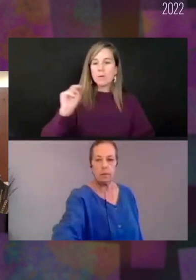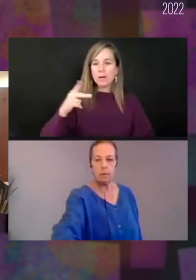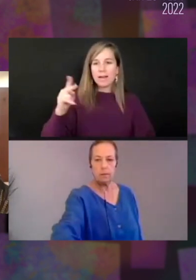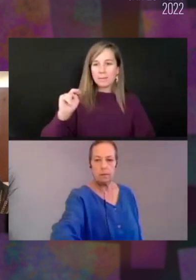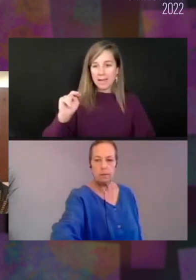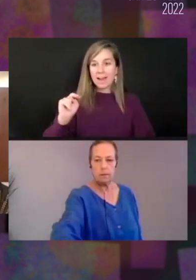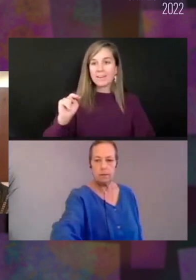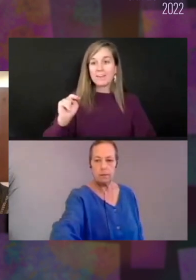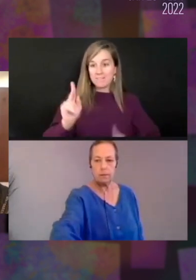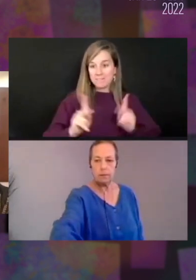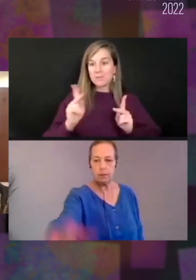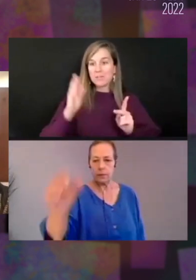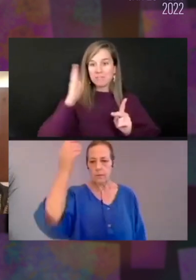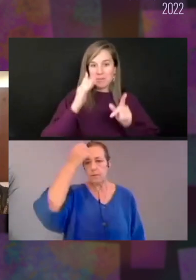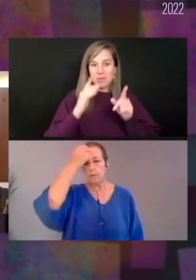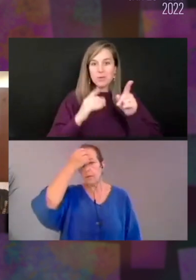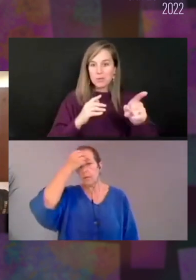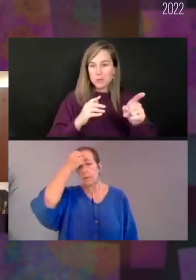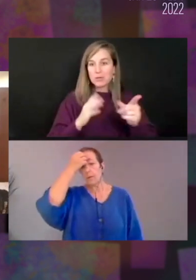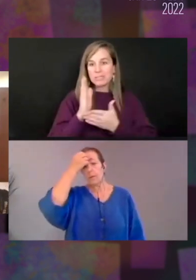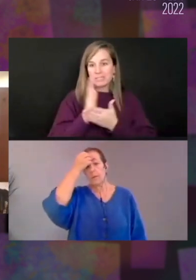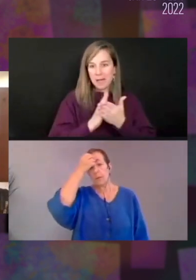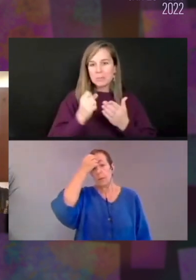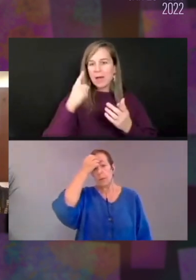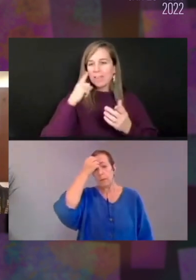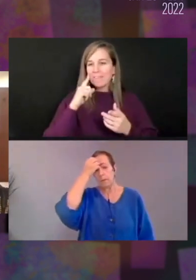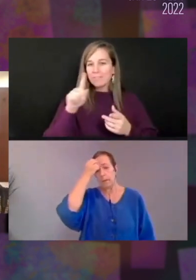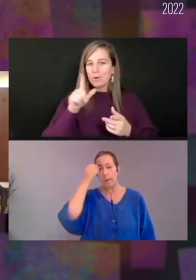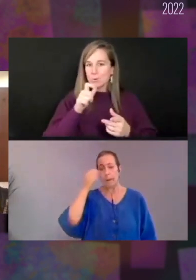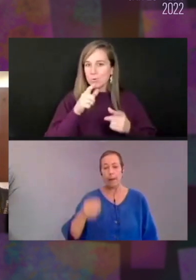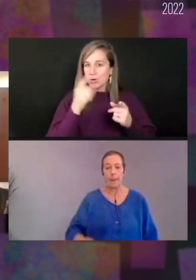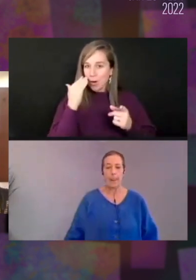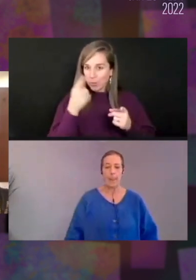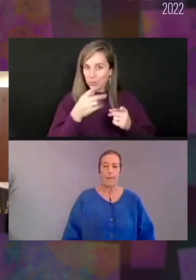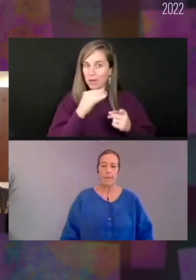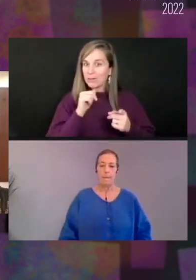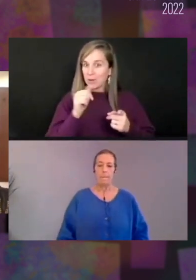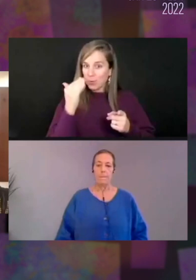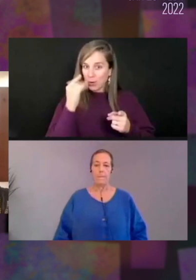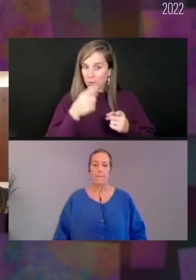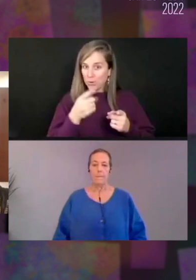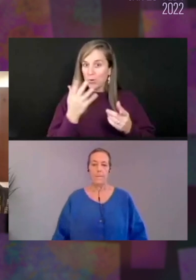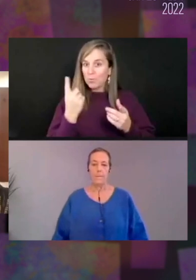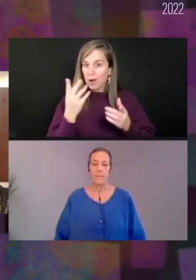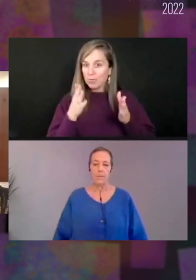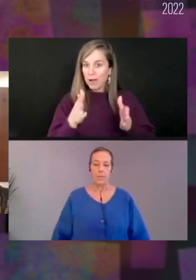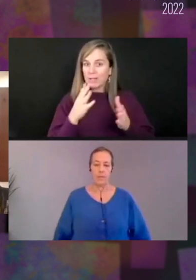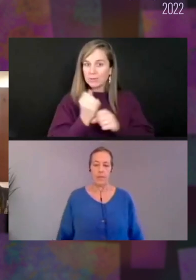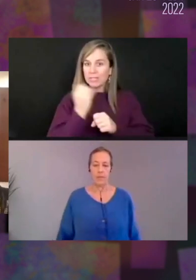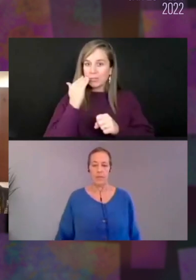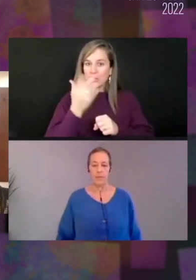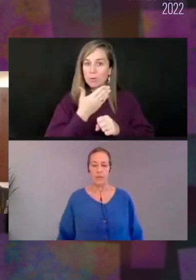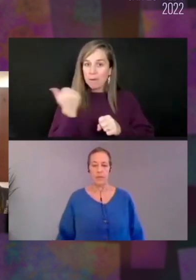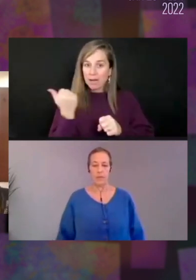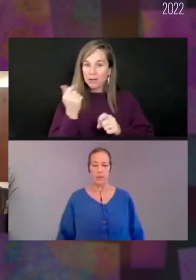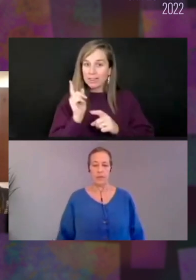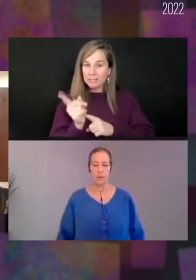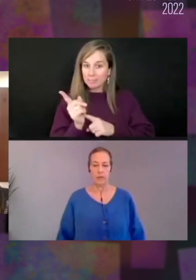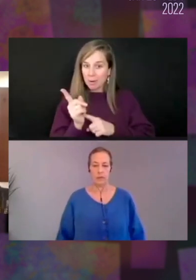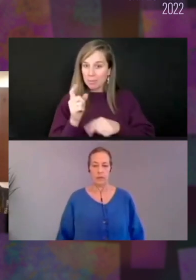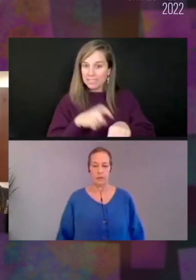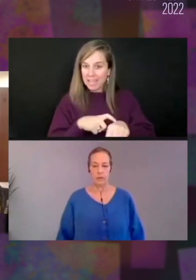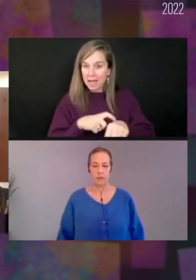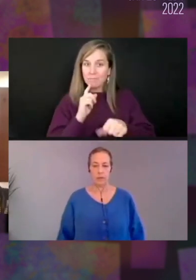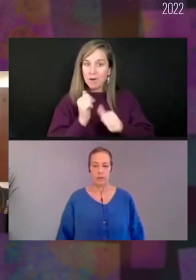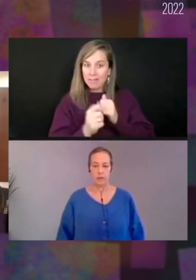you. So I thought for those that do know you and those that don't know you, a way to get to know you better in this moment in time for